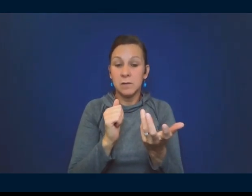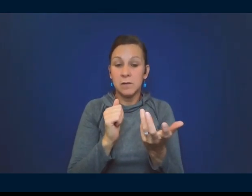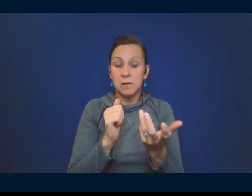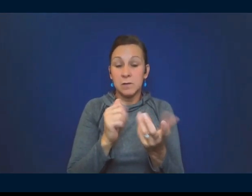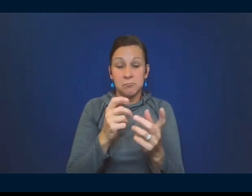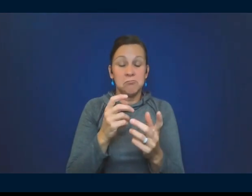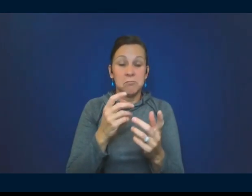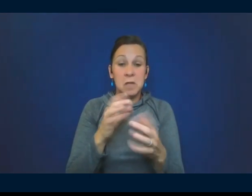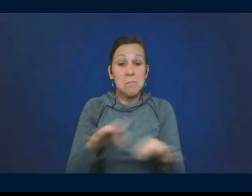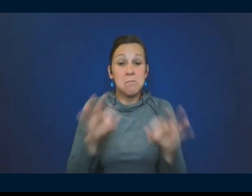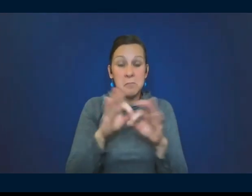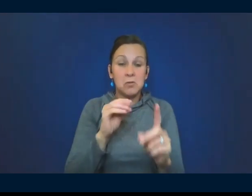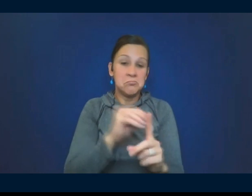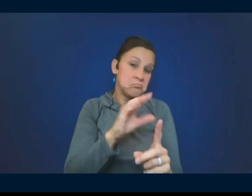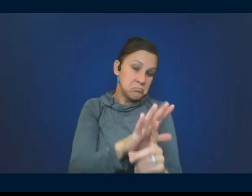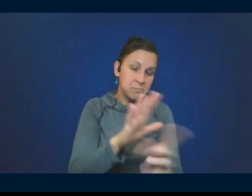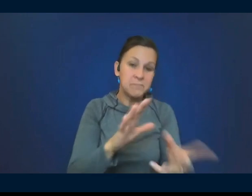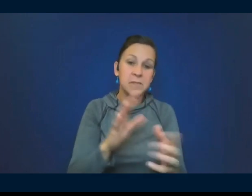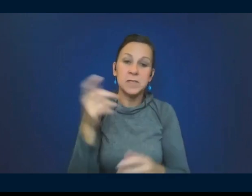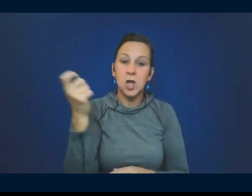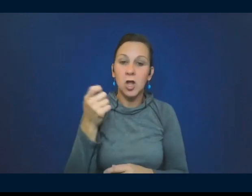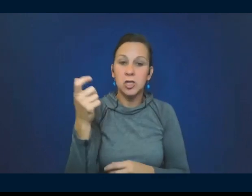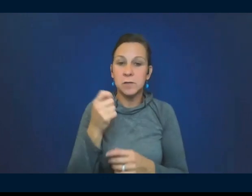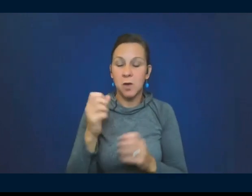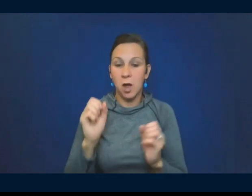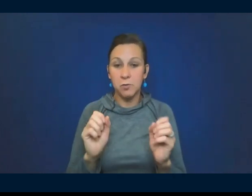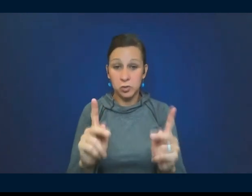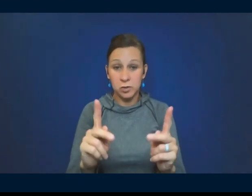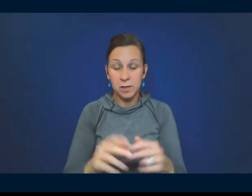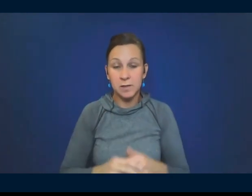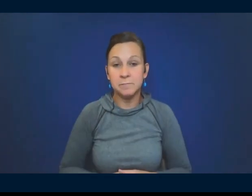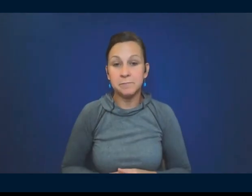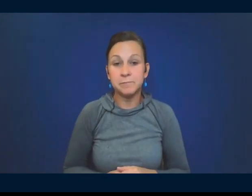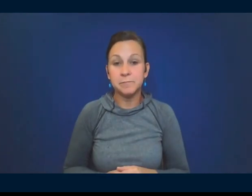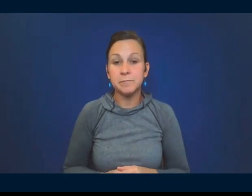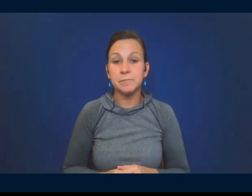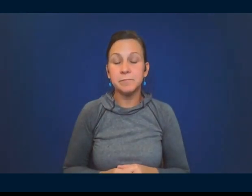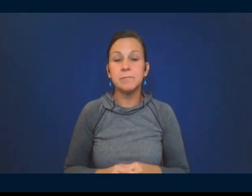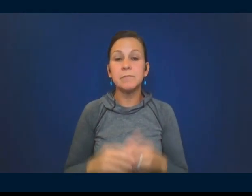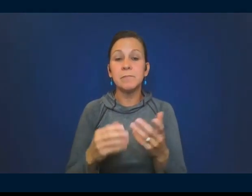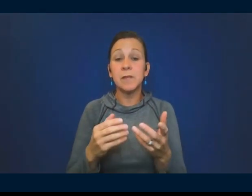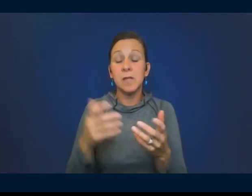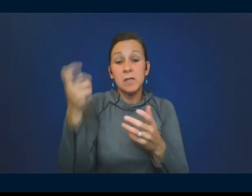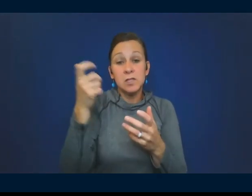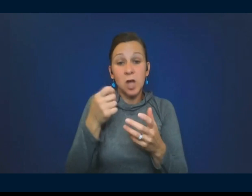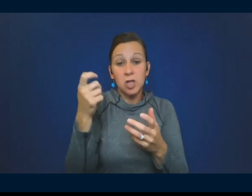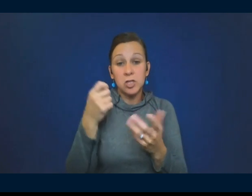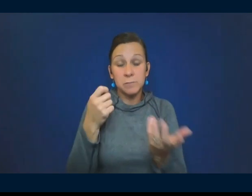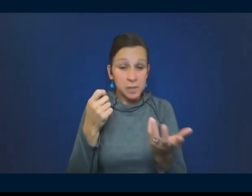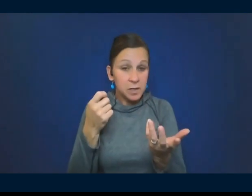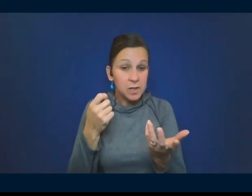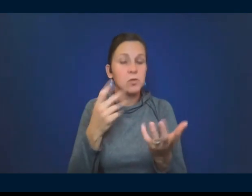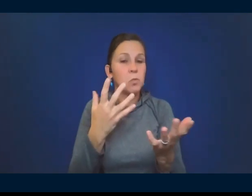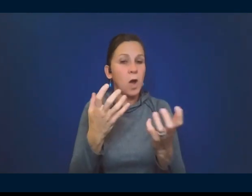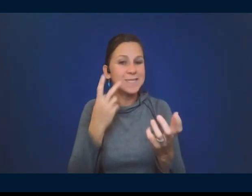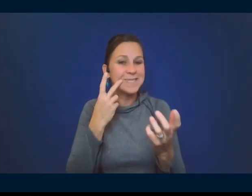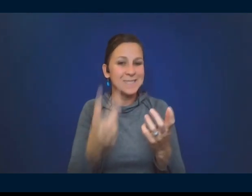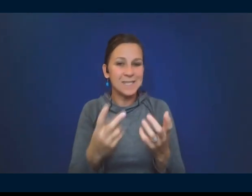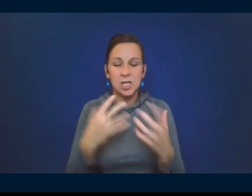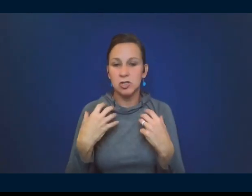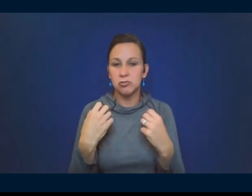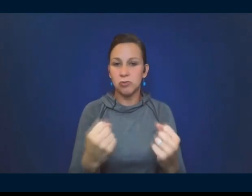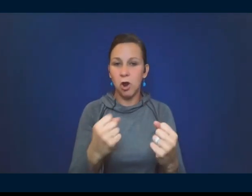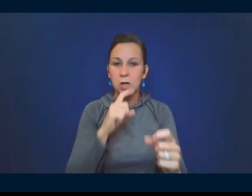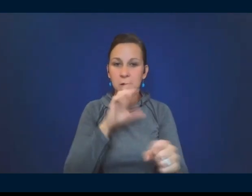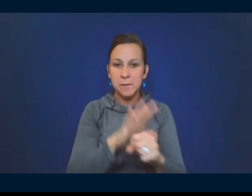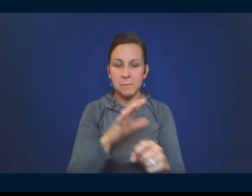impactful scholarship opportunity. And what this scholarship looks for is a strong commitment for